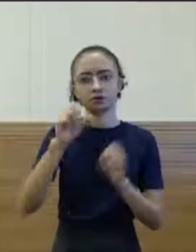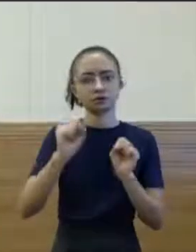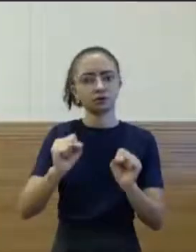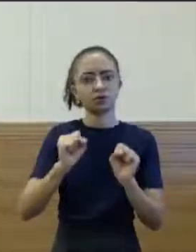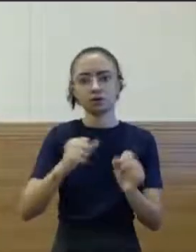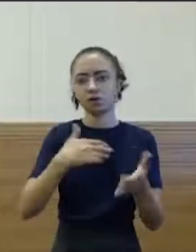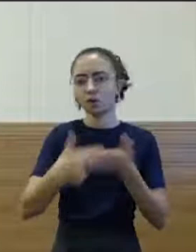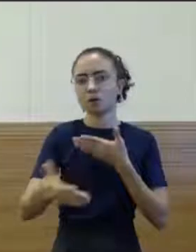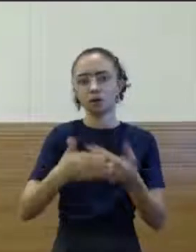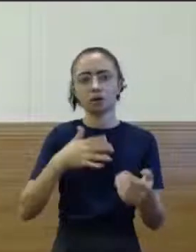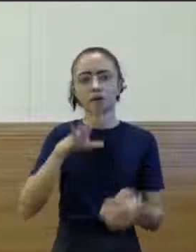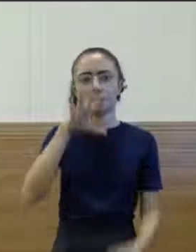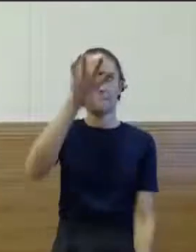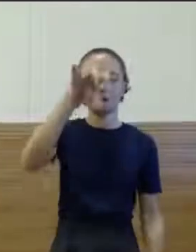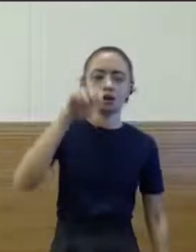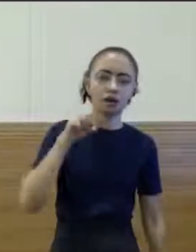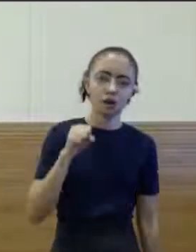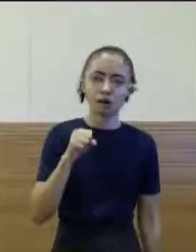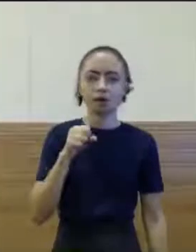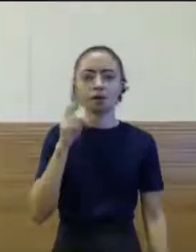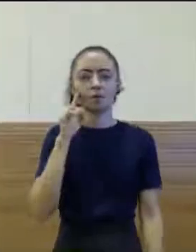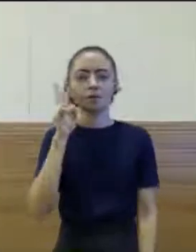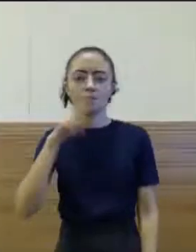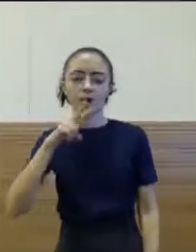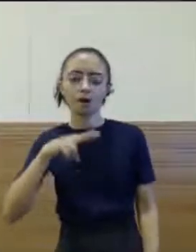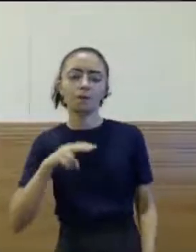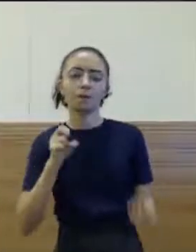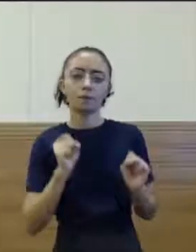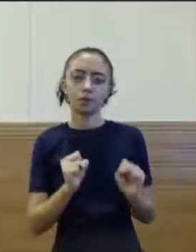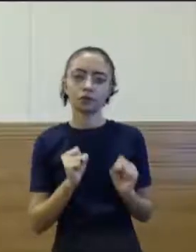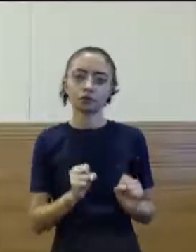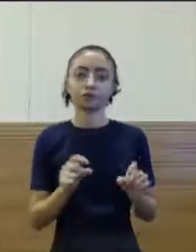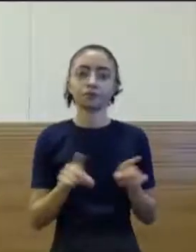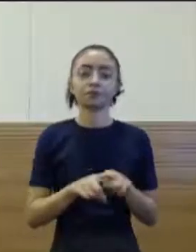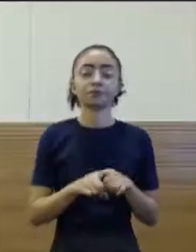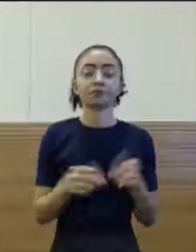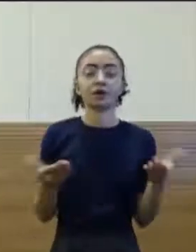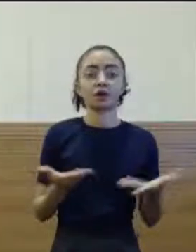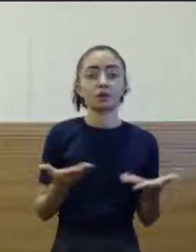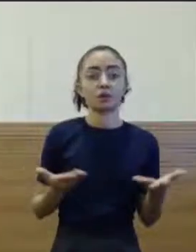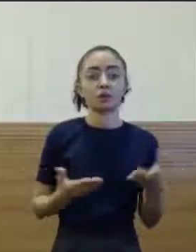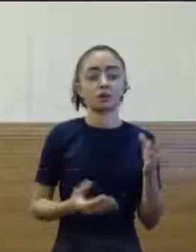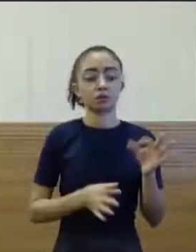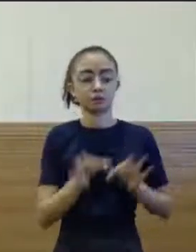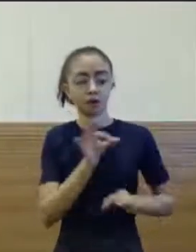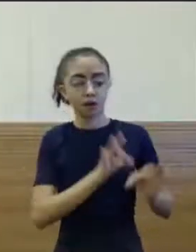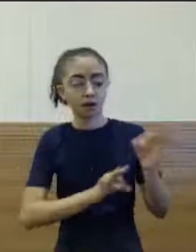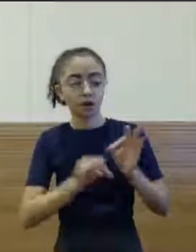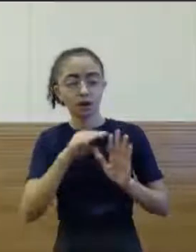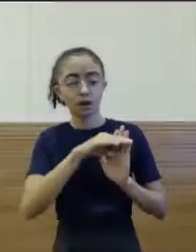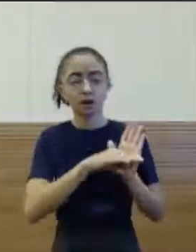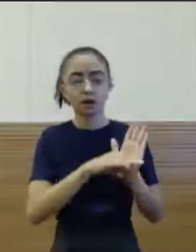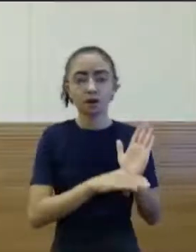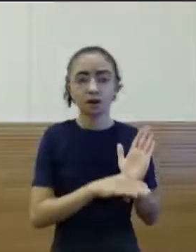it. Now, in the process of the dietary guides for the population above 2 years, we're in the middle of the process.